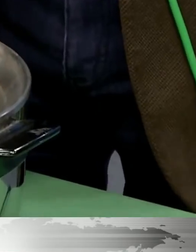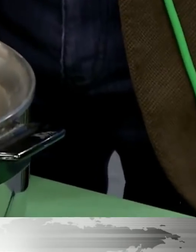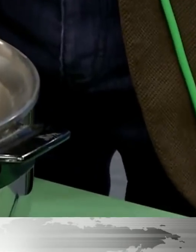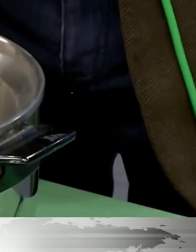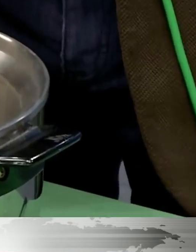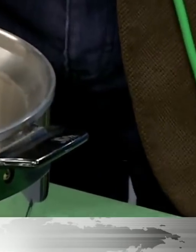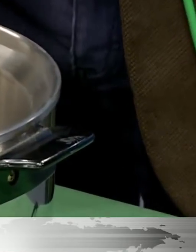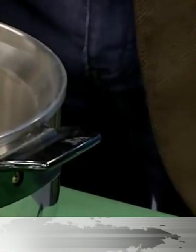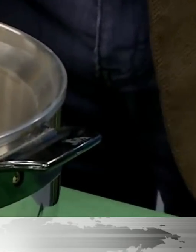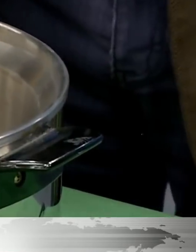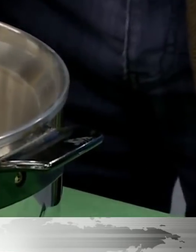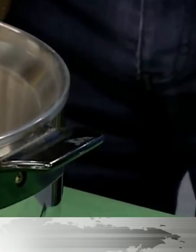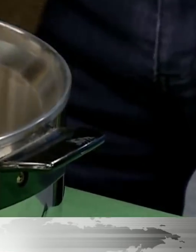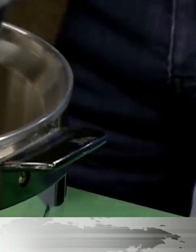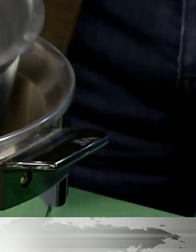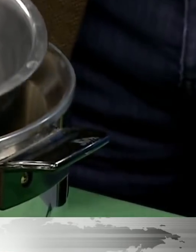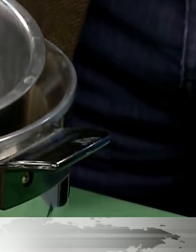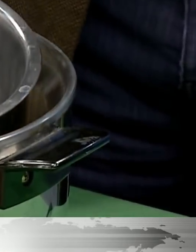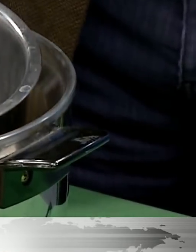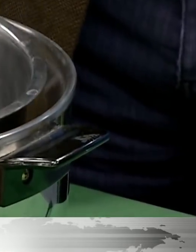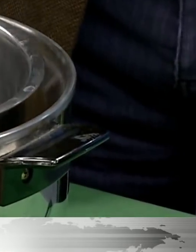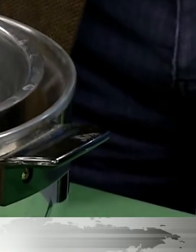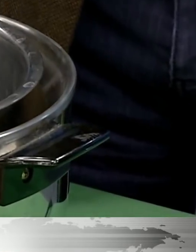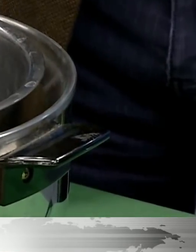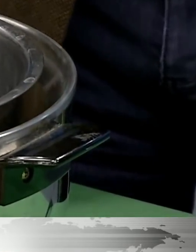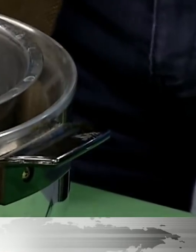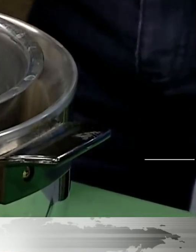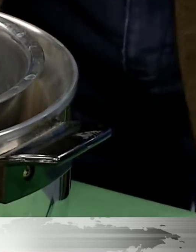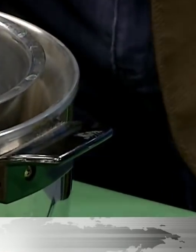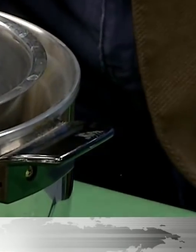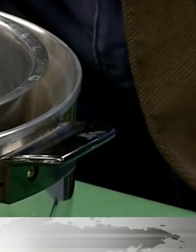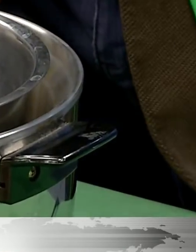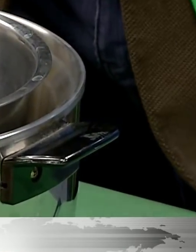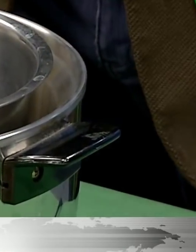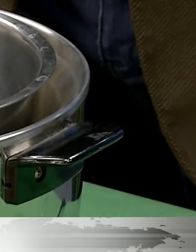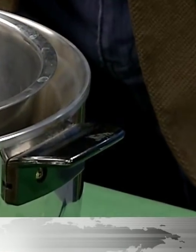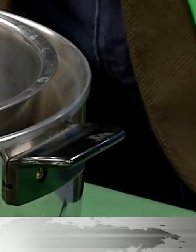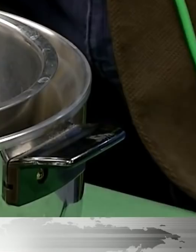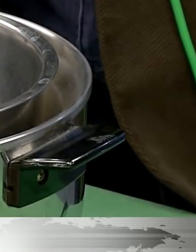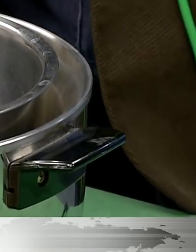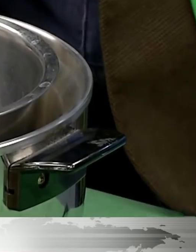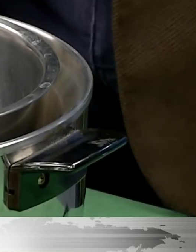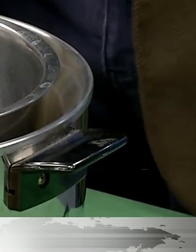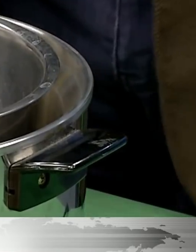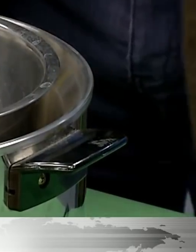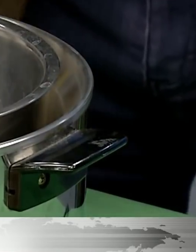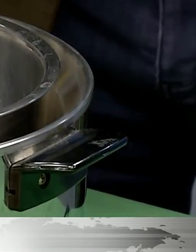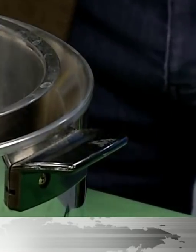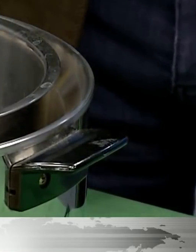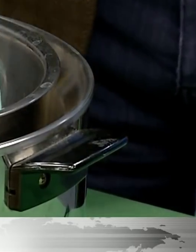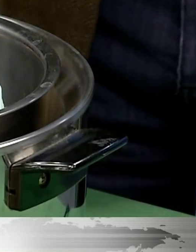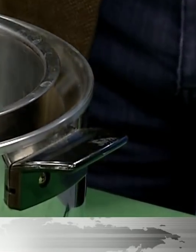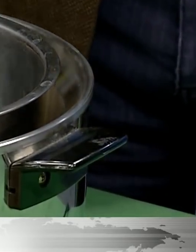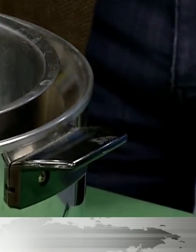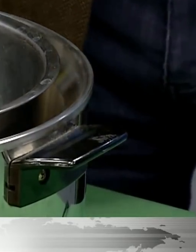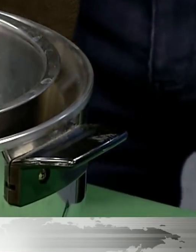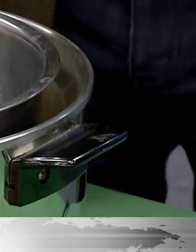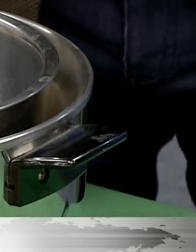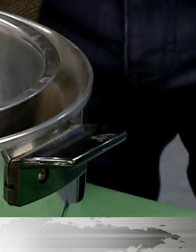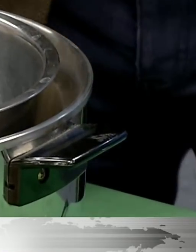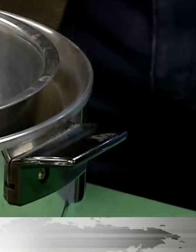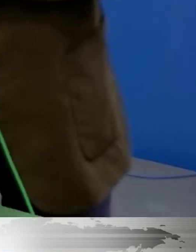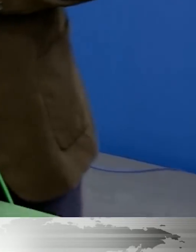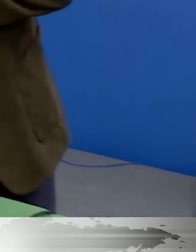under the inner pot, the used mask should go inside the inner pot, which stands on the rack. The thing to remember is that no water should